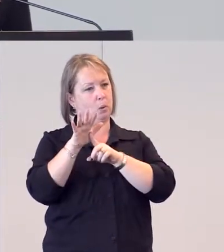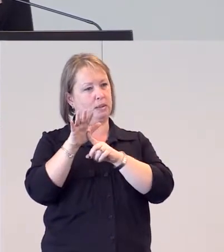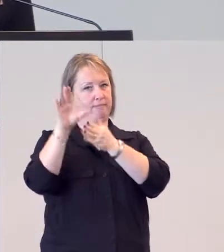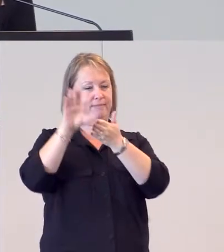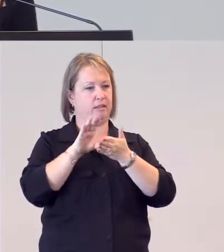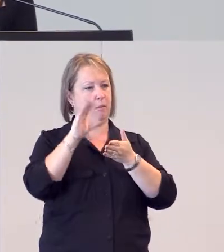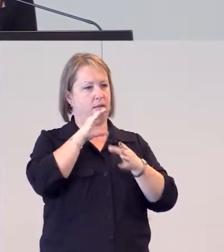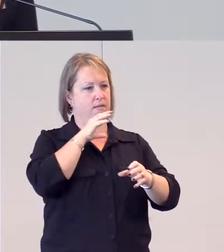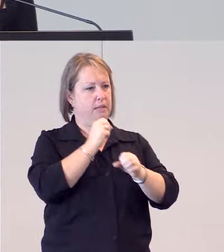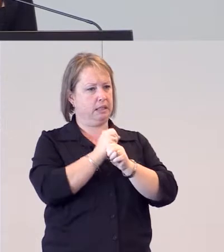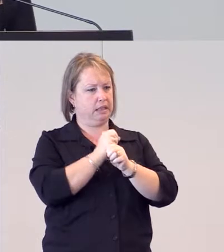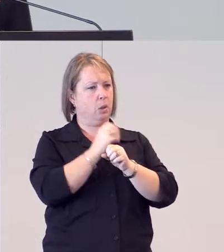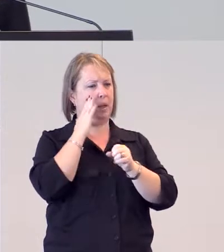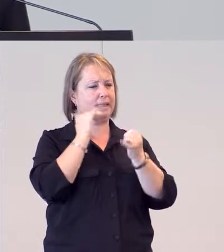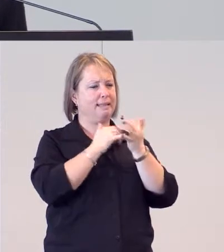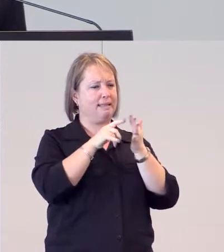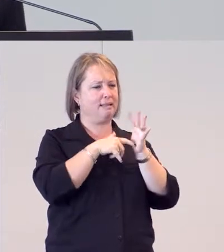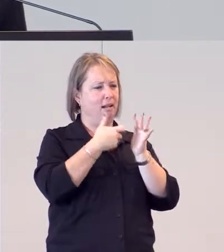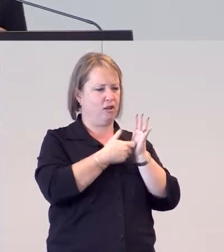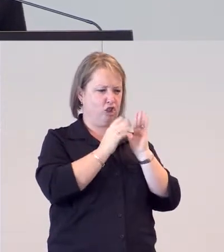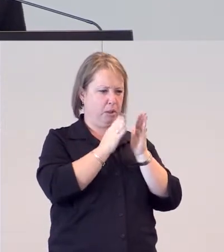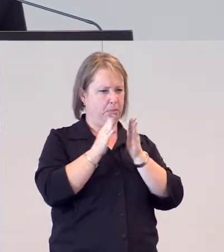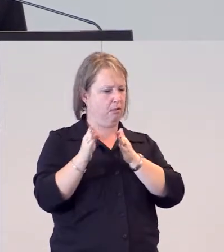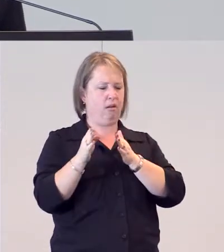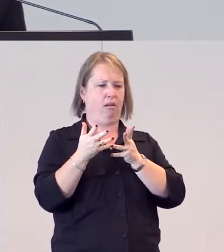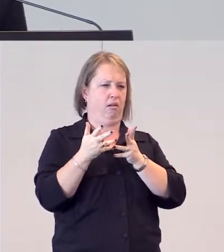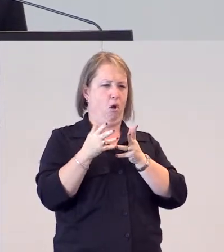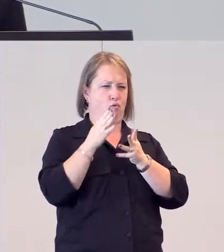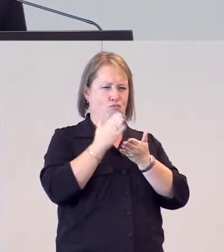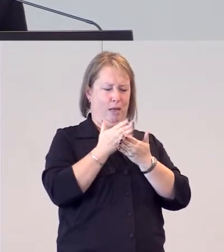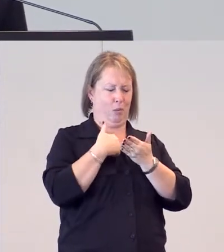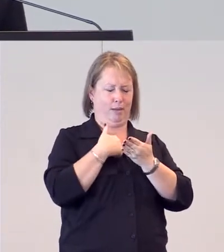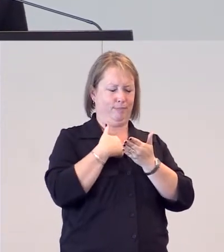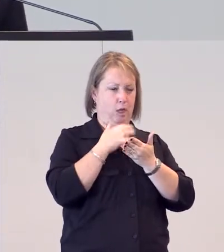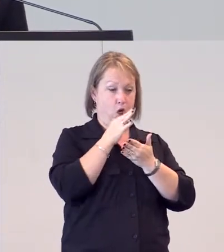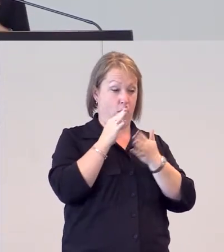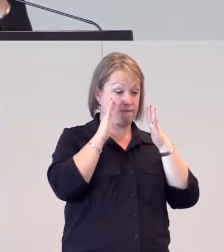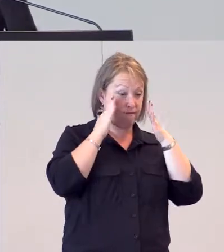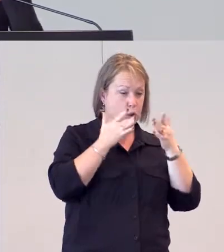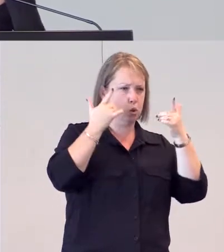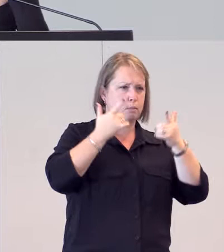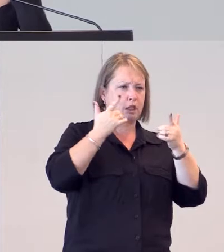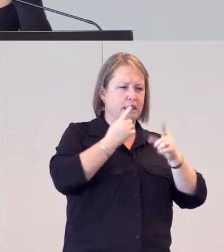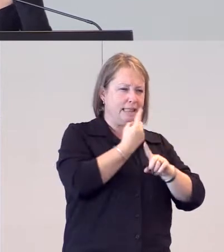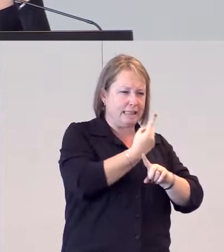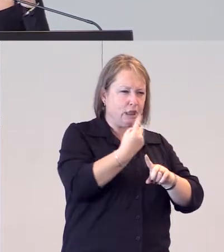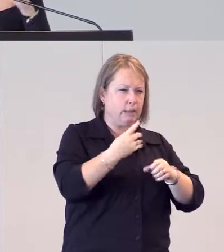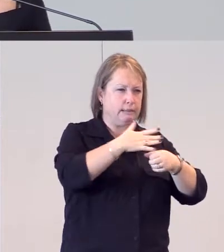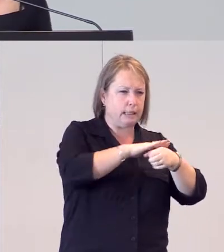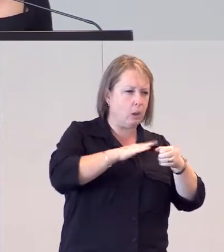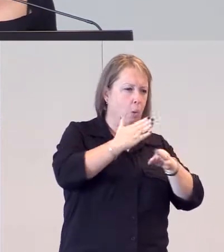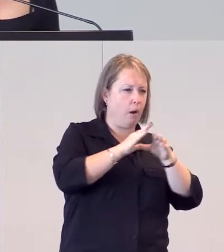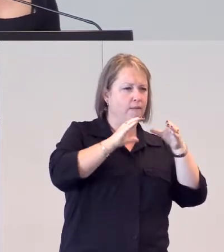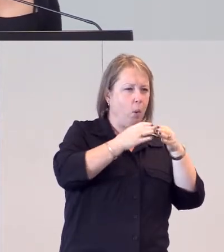So when we did the sector chapters, we weren't really focusing too much on what each sector's workforce and its